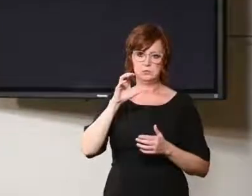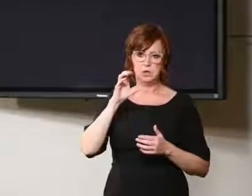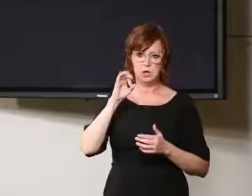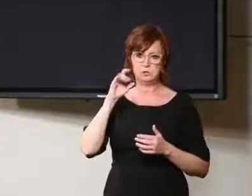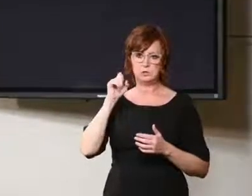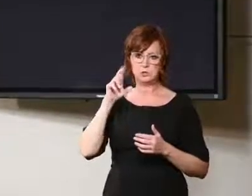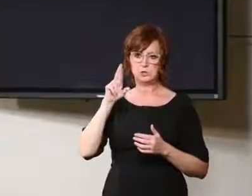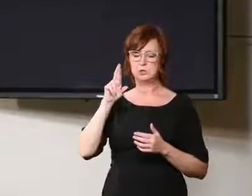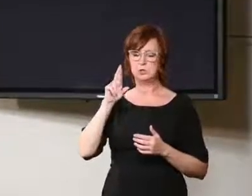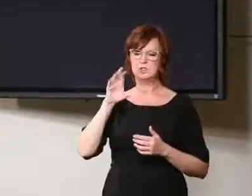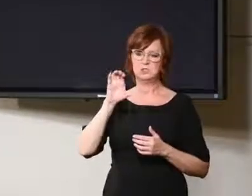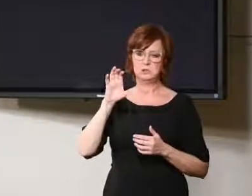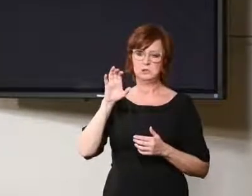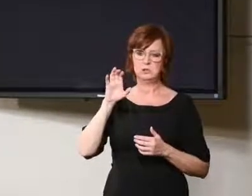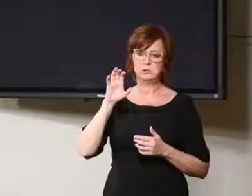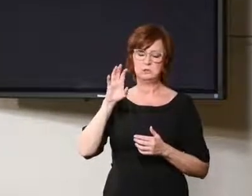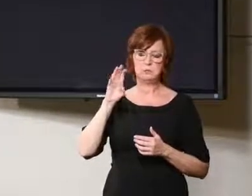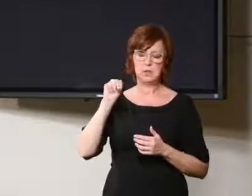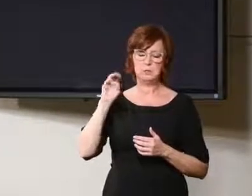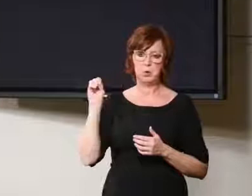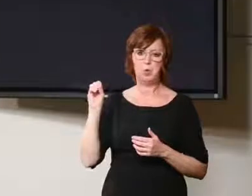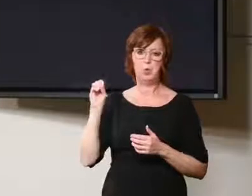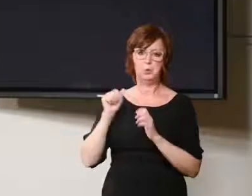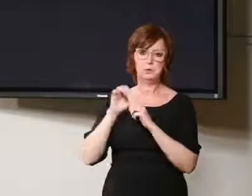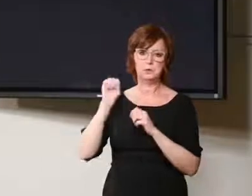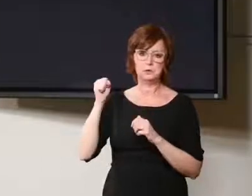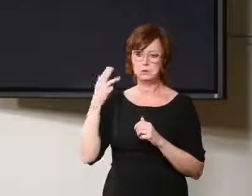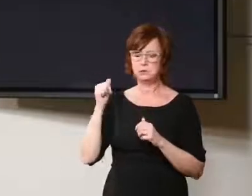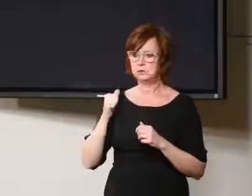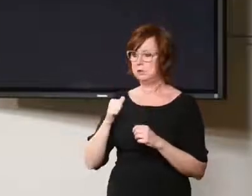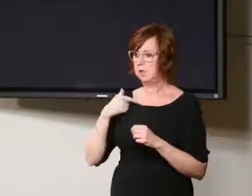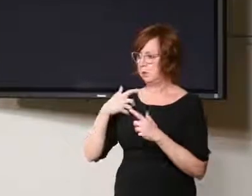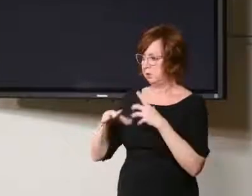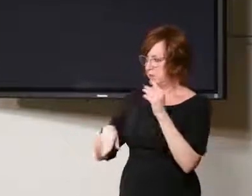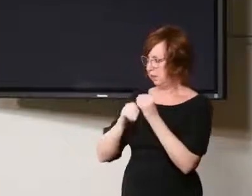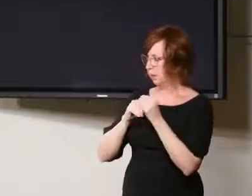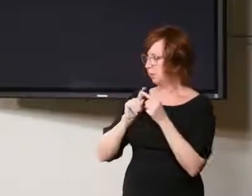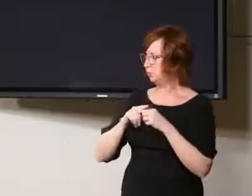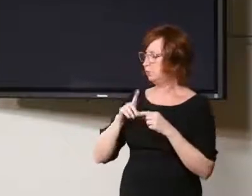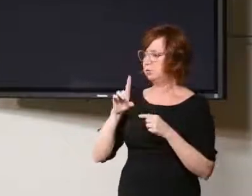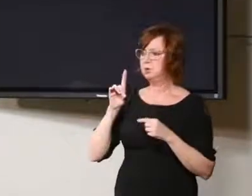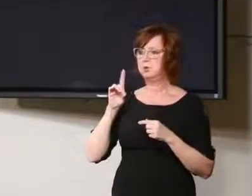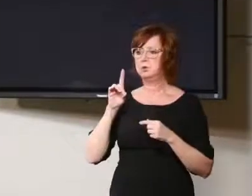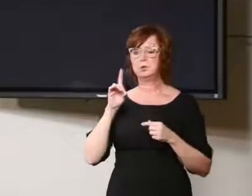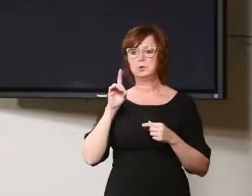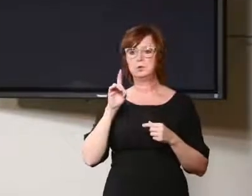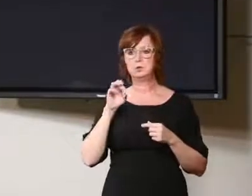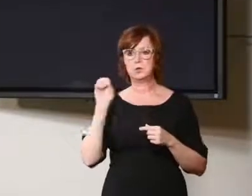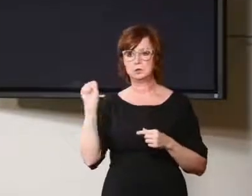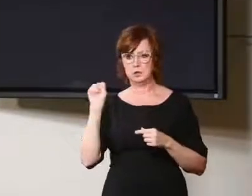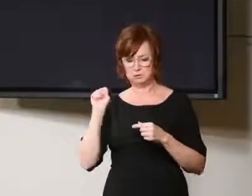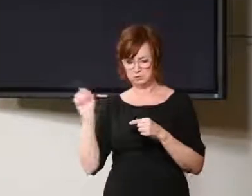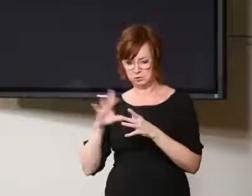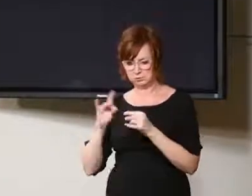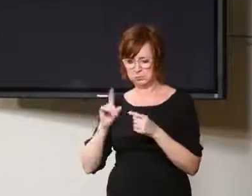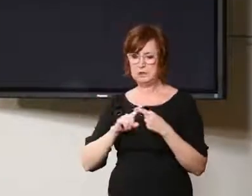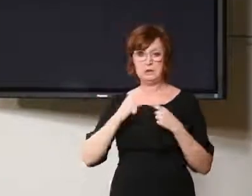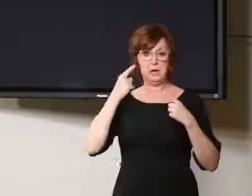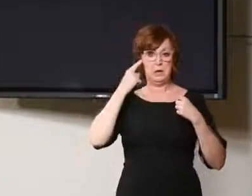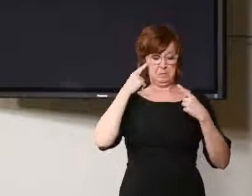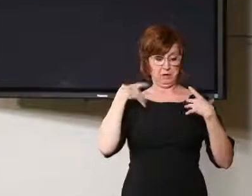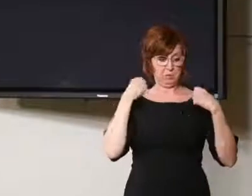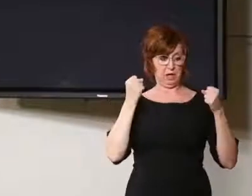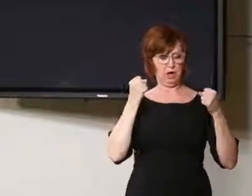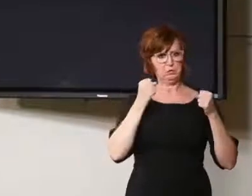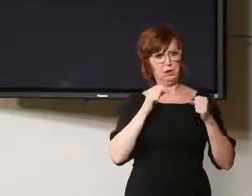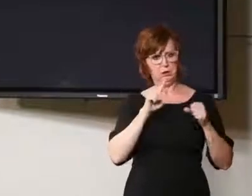comments that mental health is incredibly important at all times, and particularly in times of stress like many of you and many of